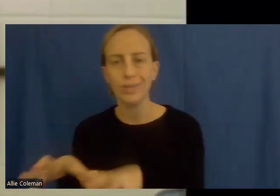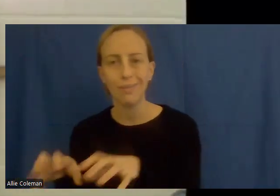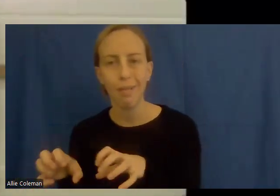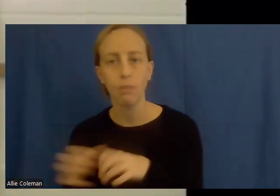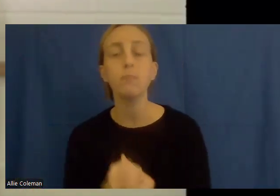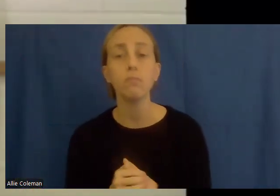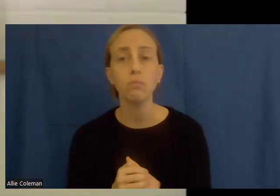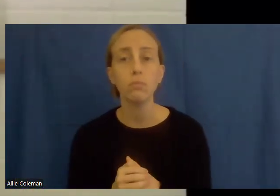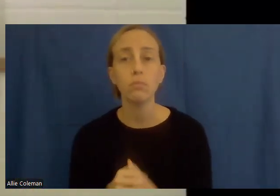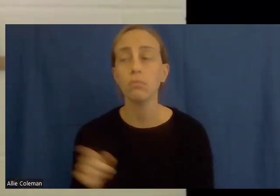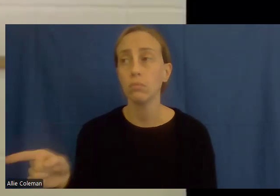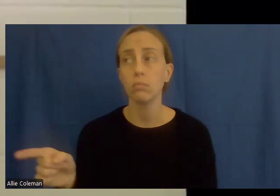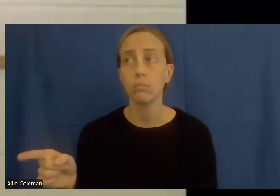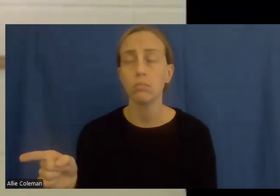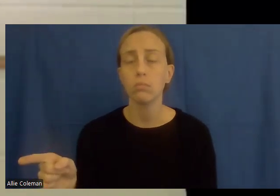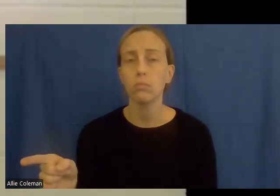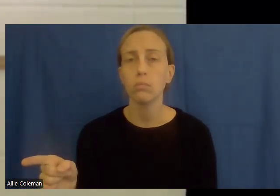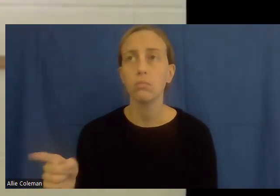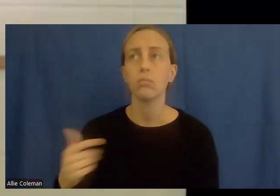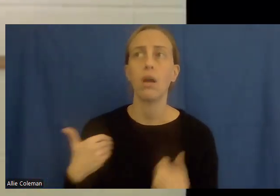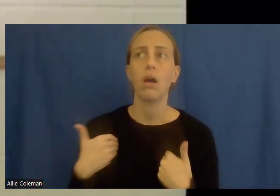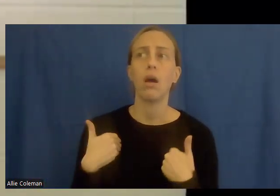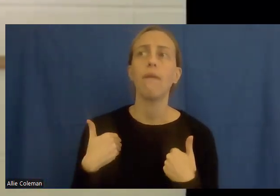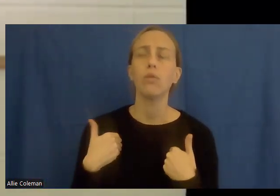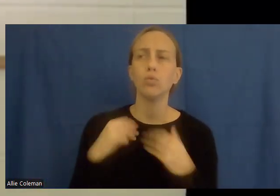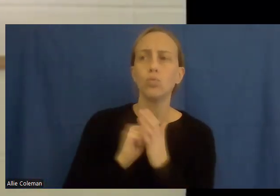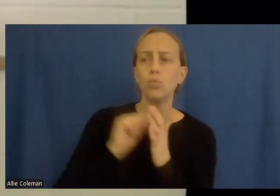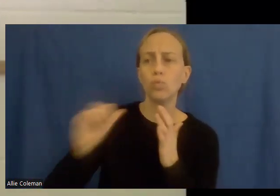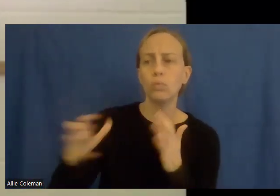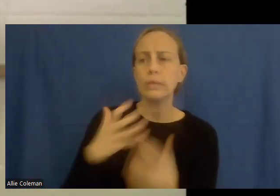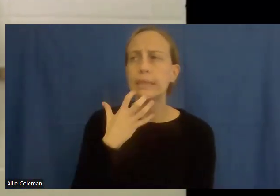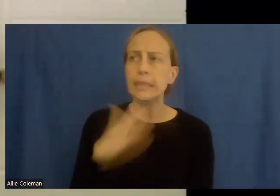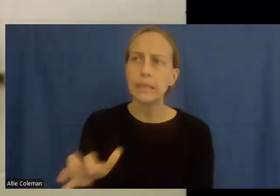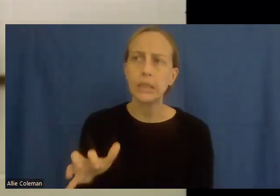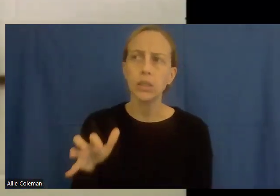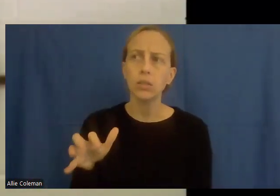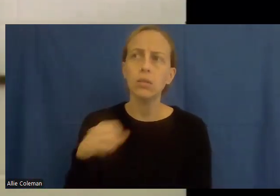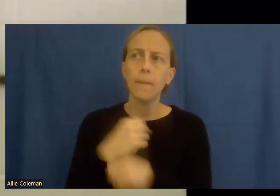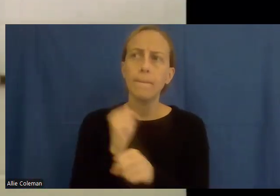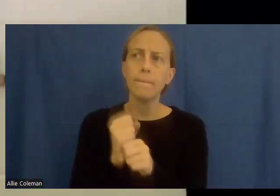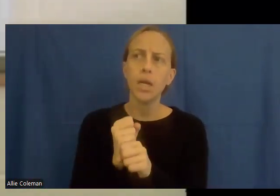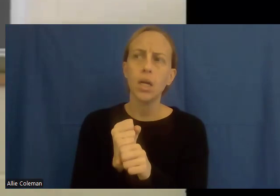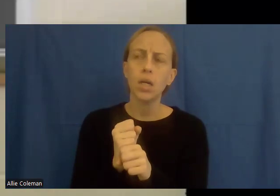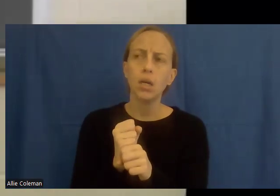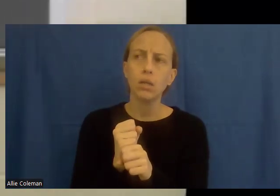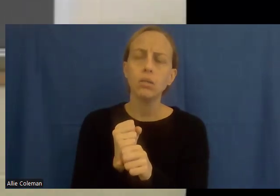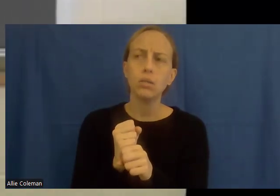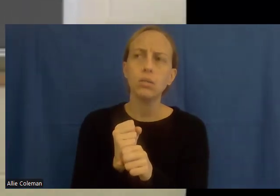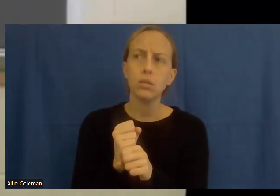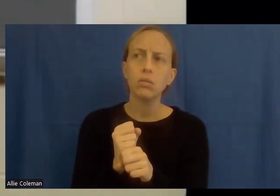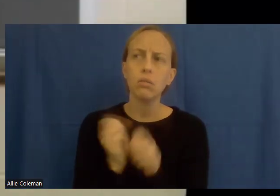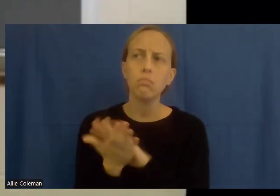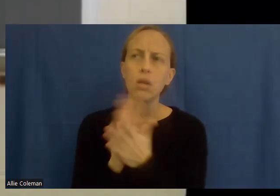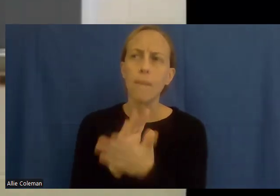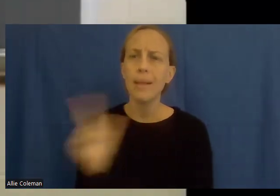Curtis? You have to take the heat out of it to make it go from a gas form to a liquid form. Okay, what's another way